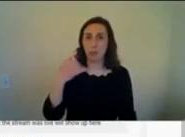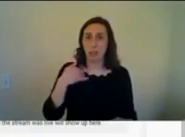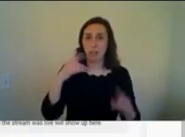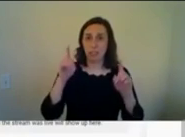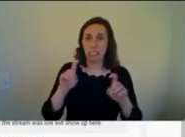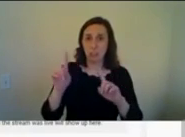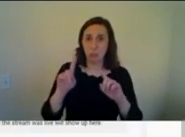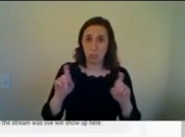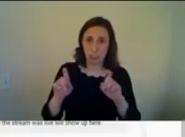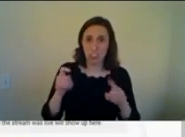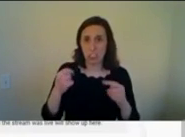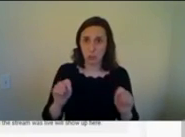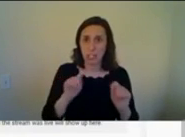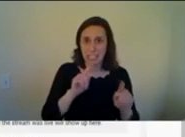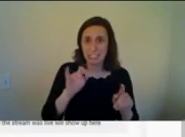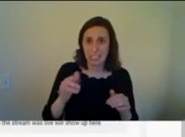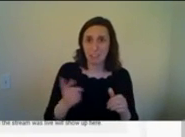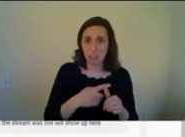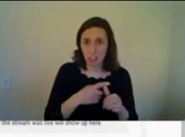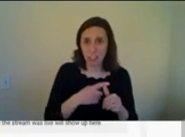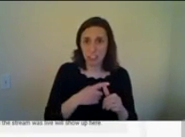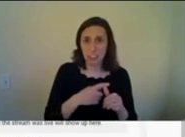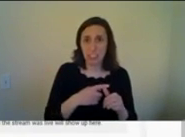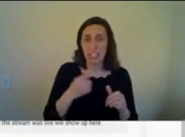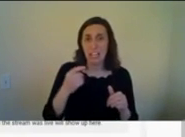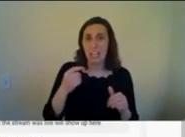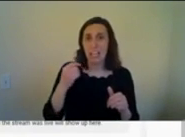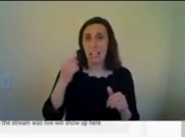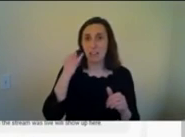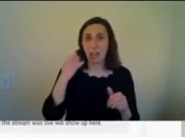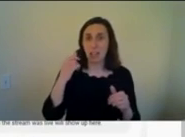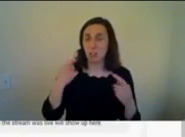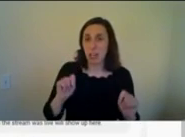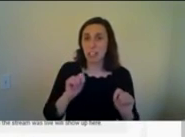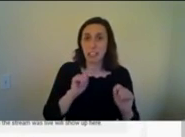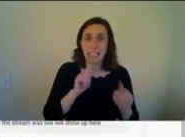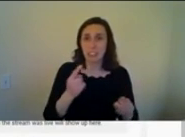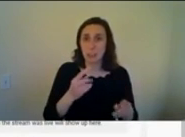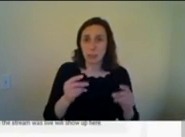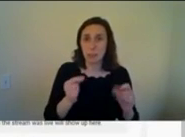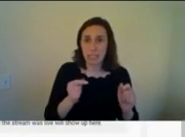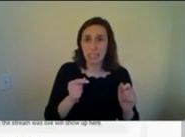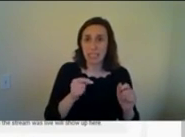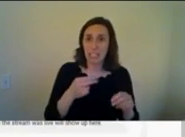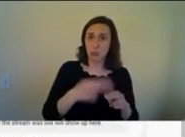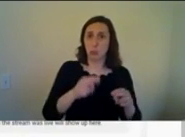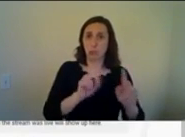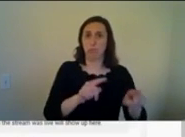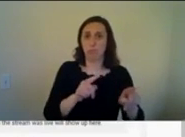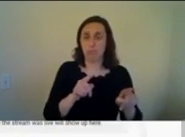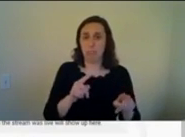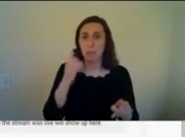answer the email immediately, I do a very short answer. But if it needs any more detail, that's